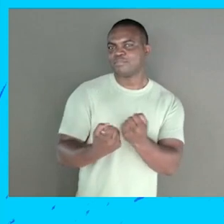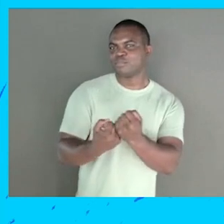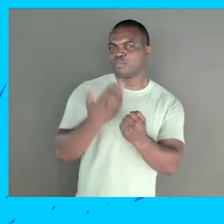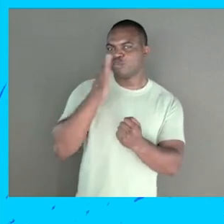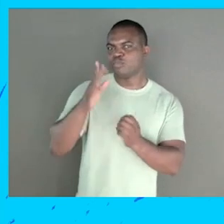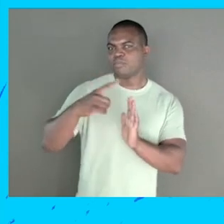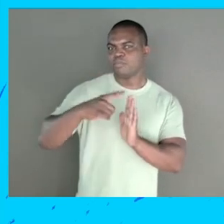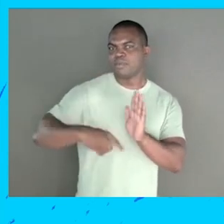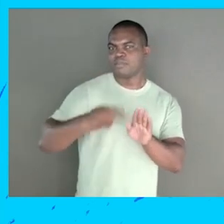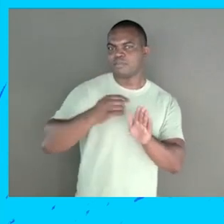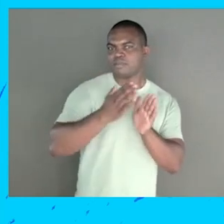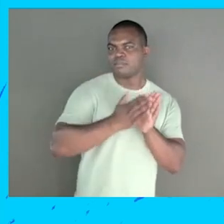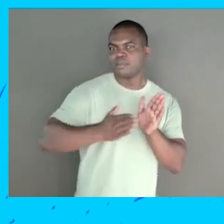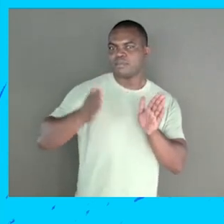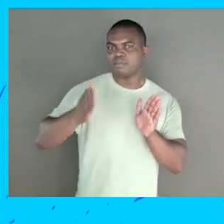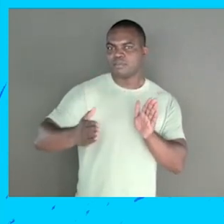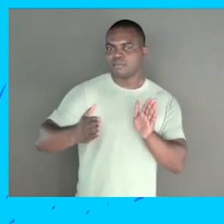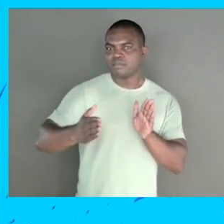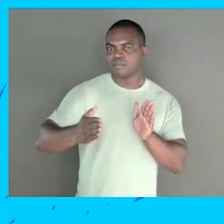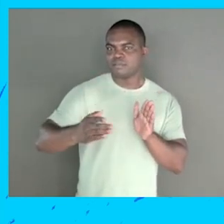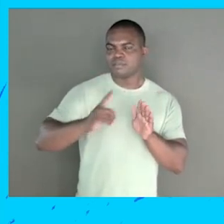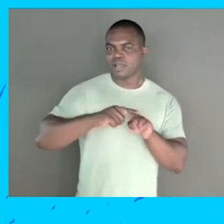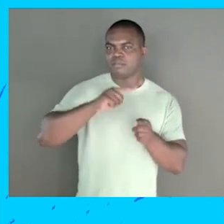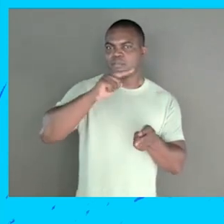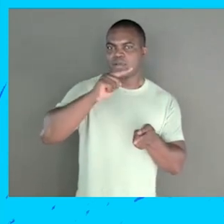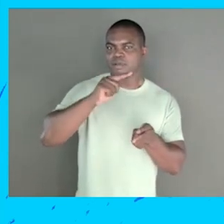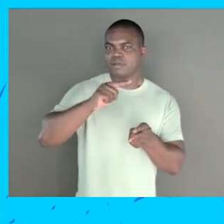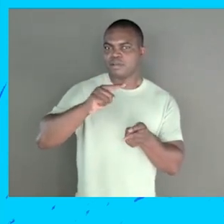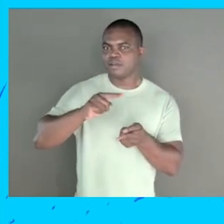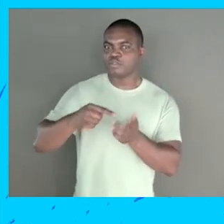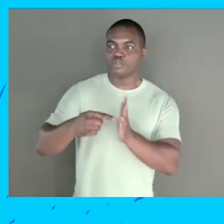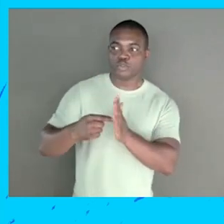next period or how many days left of your current period.